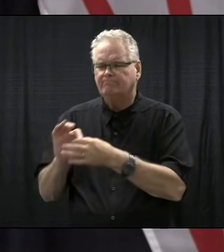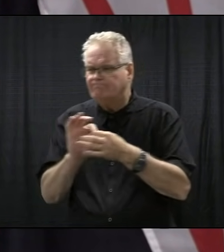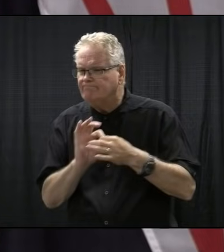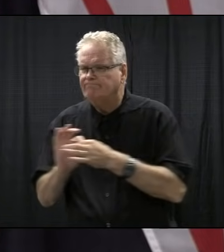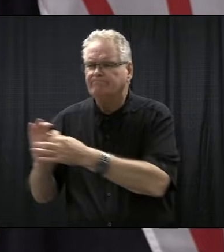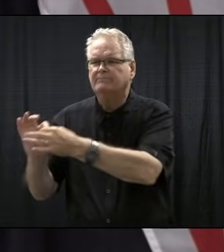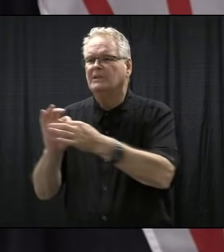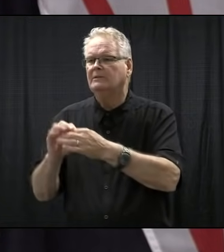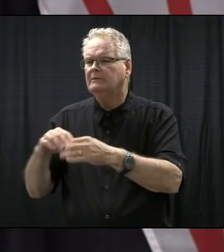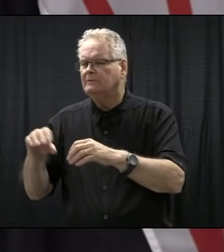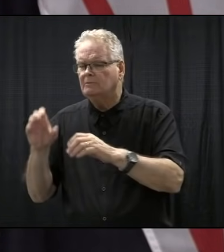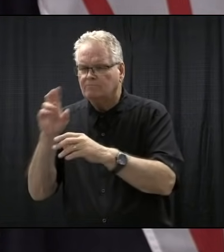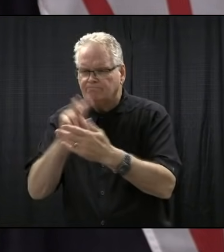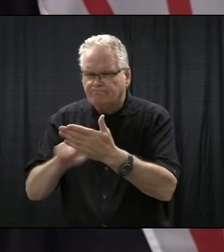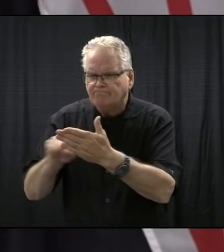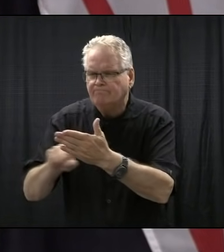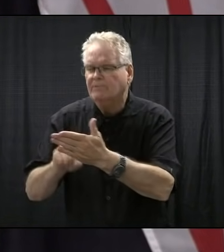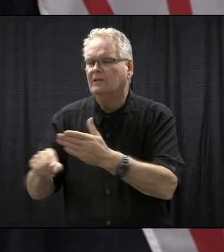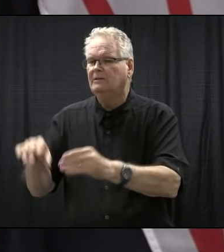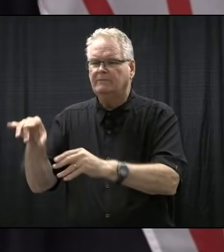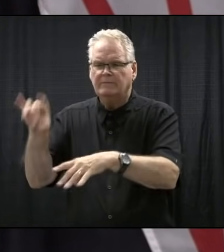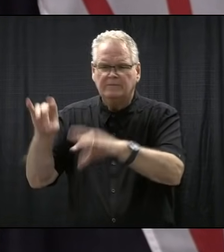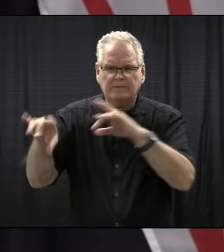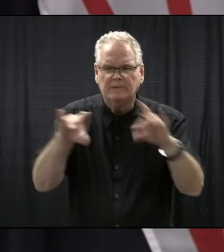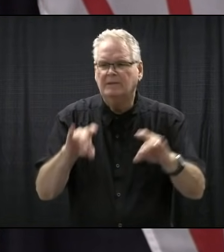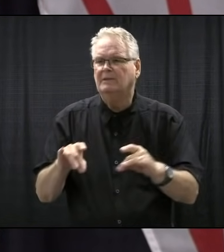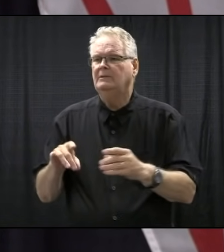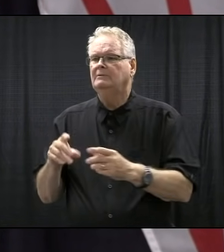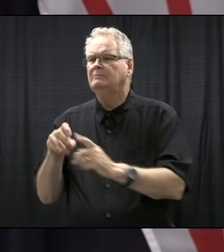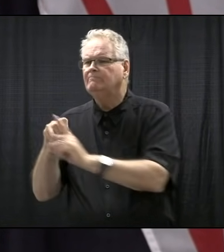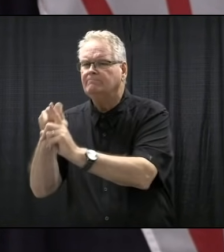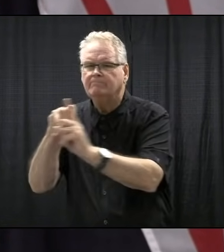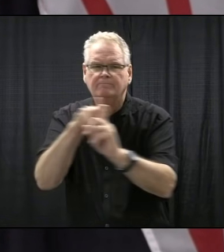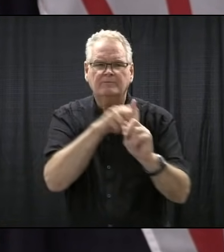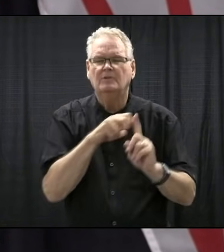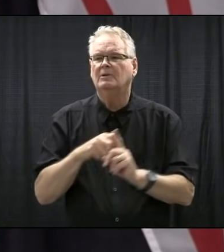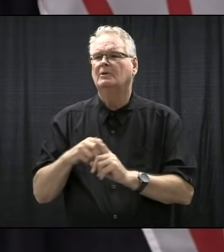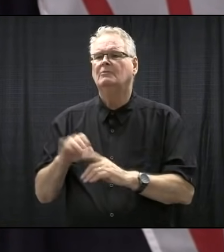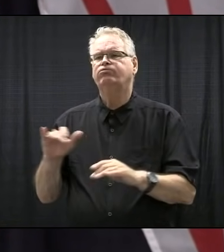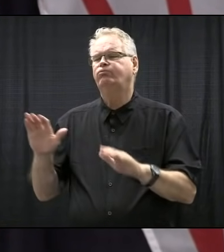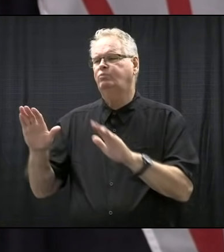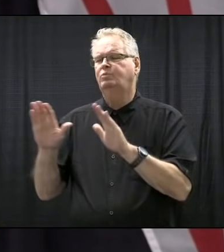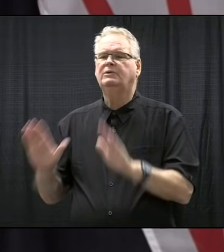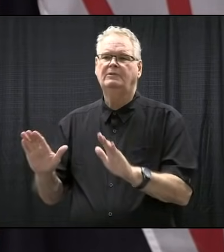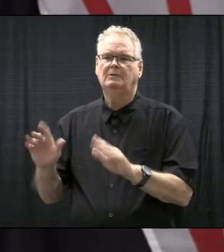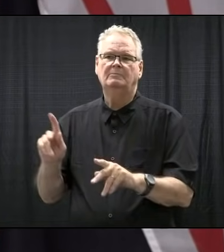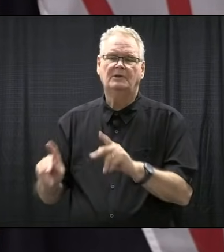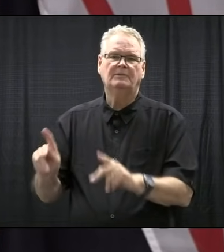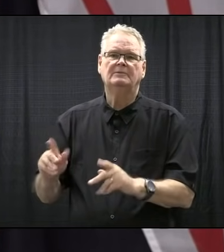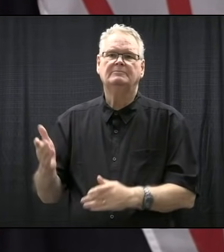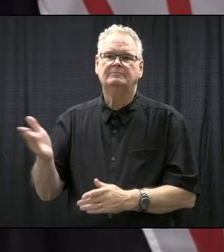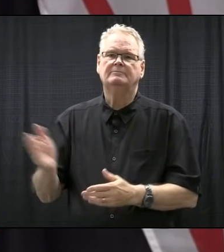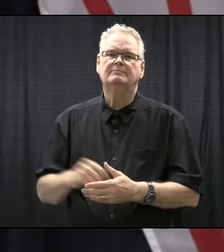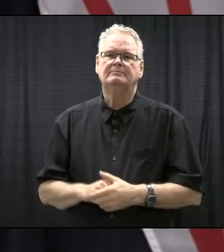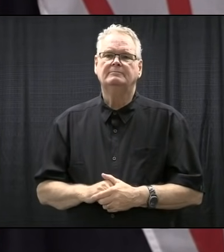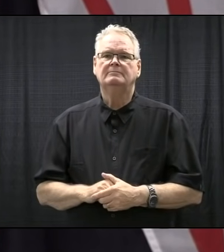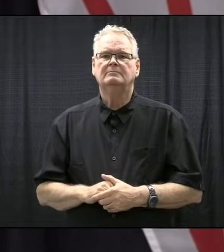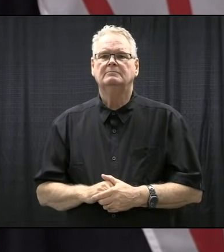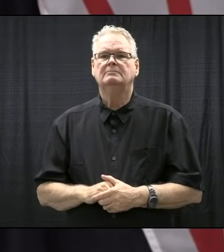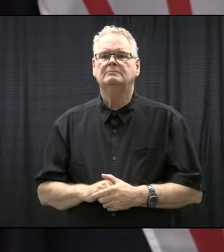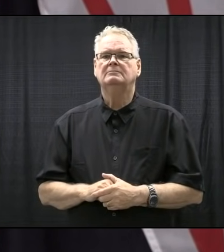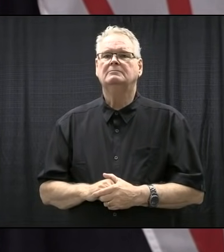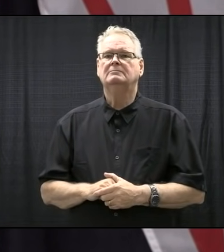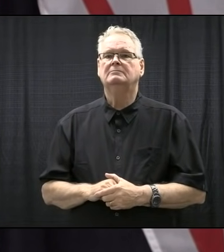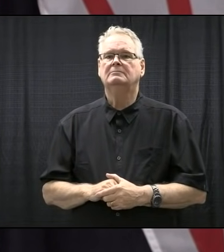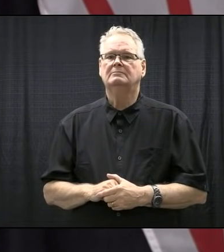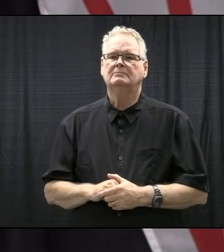Again, vaccination has become the key and is a game changer. I'd like to